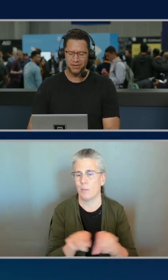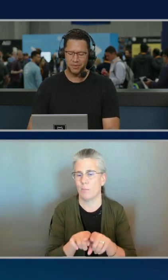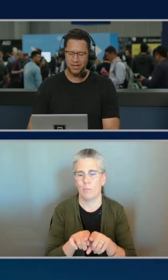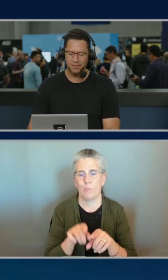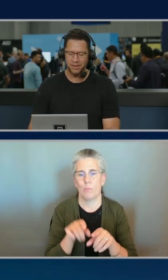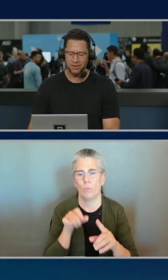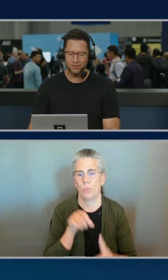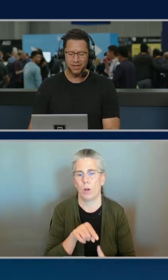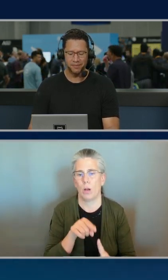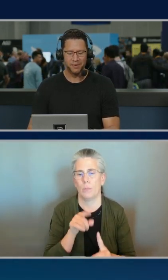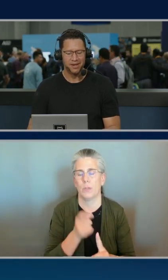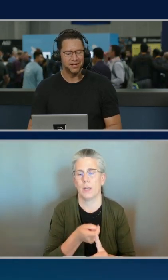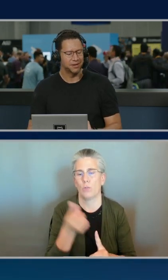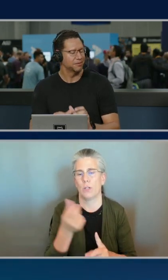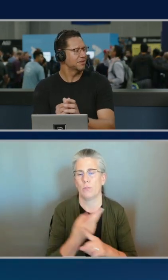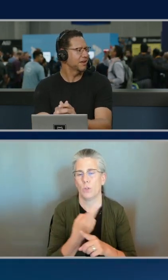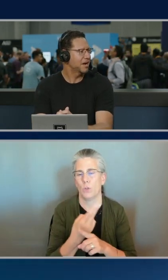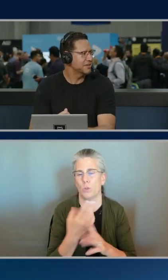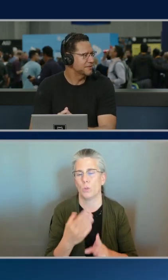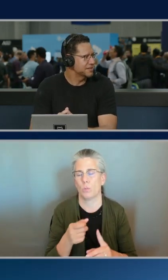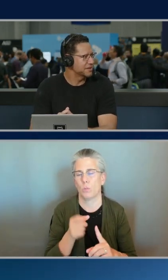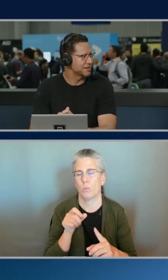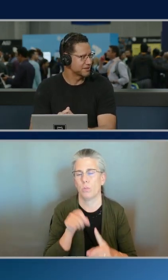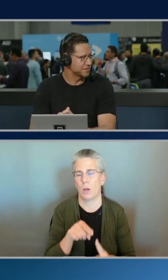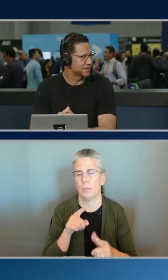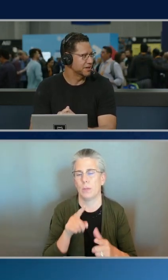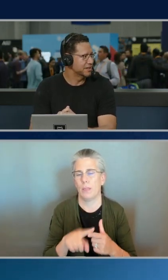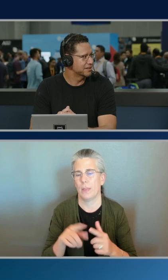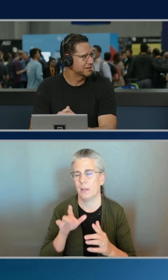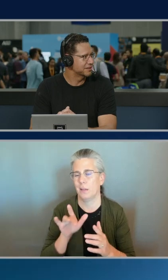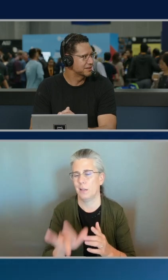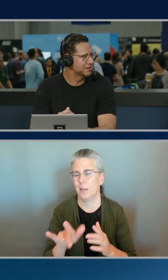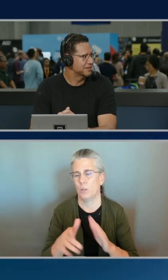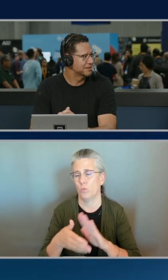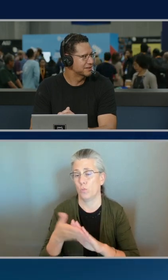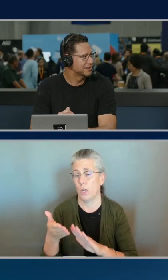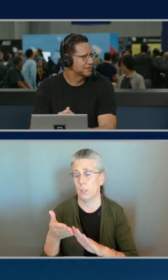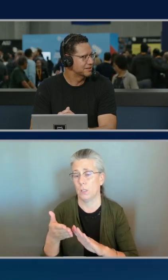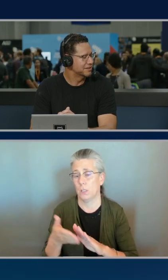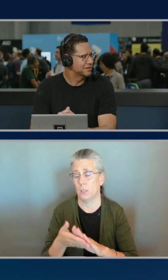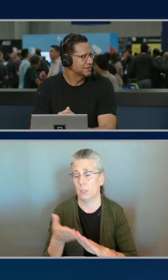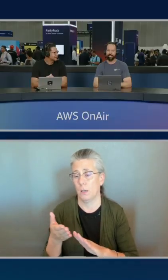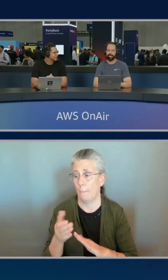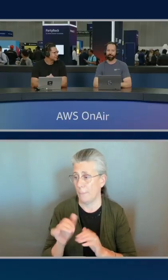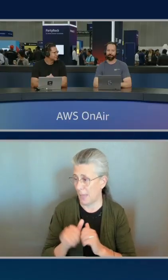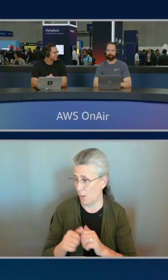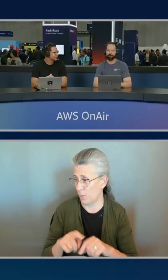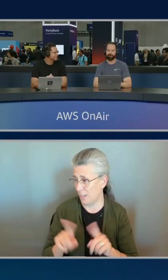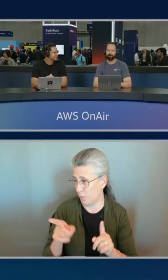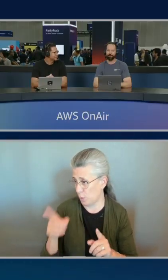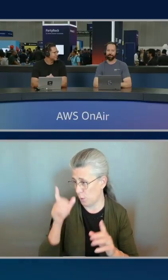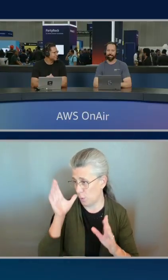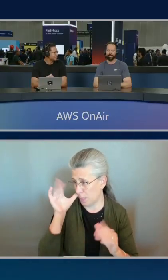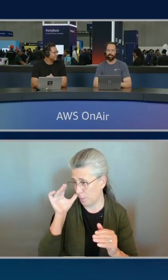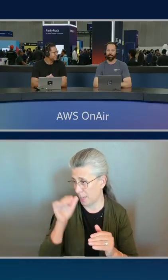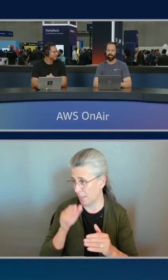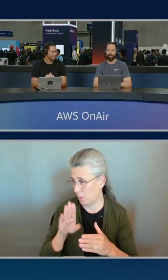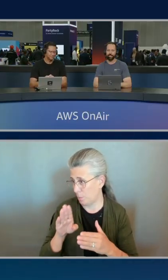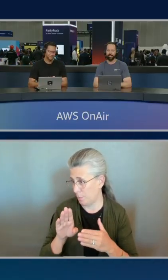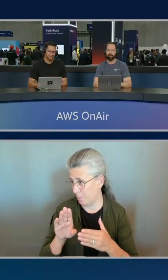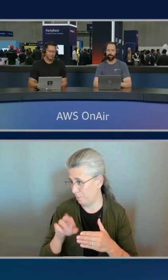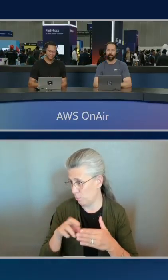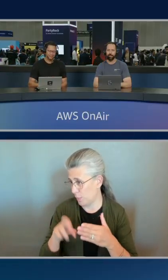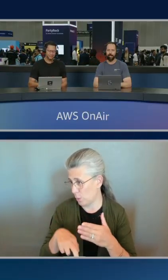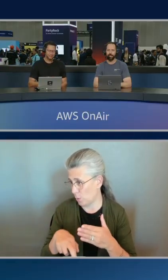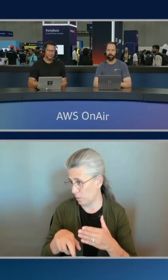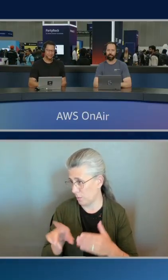that user prompt, and I'm going to run. Now, how different do you think these are going to be, Greg? I don't know. That's interesting to